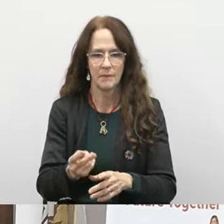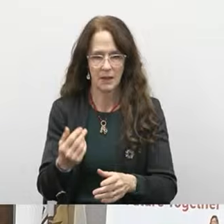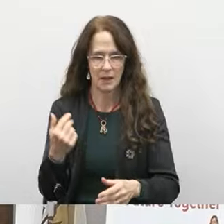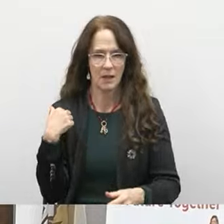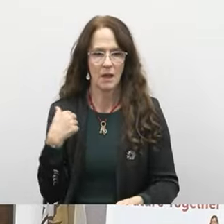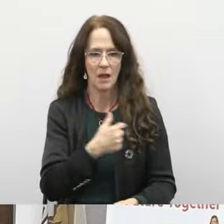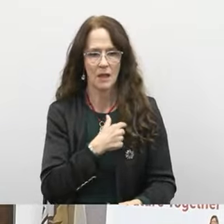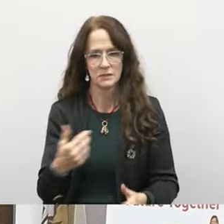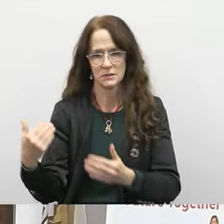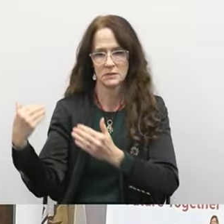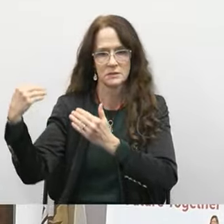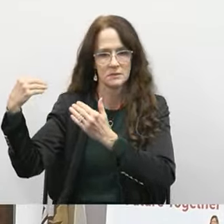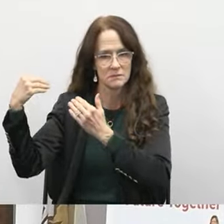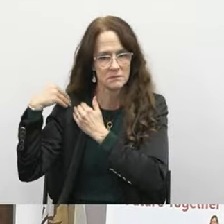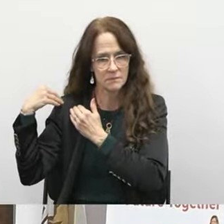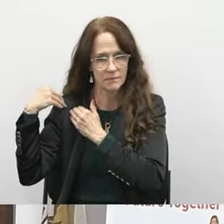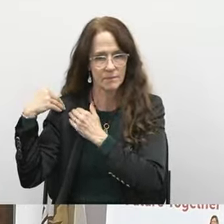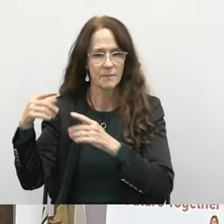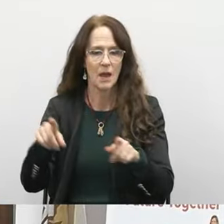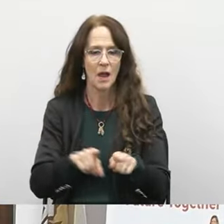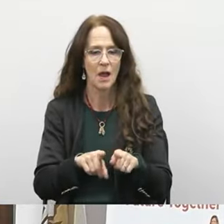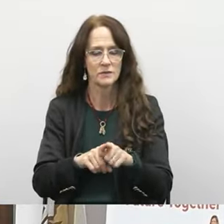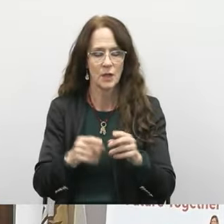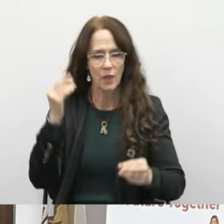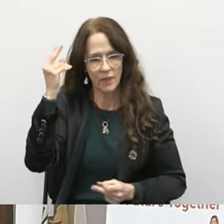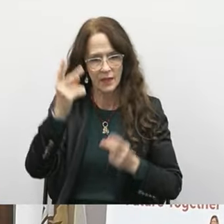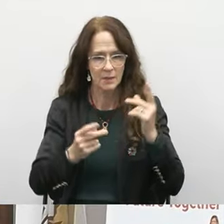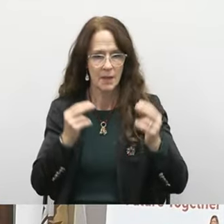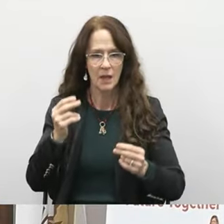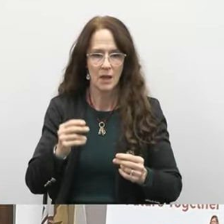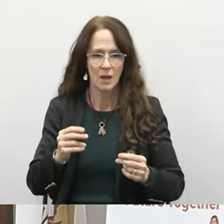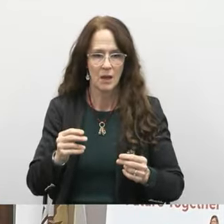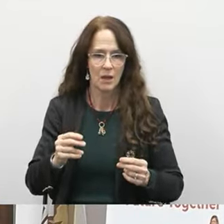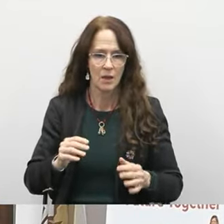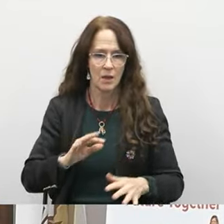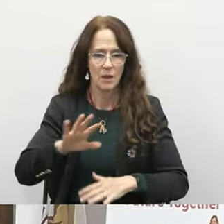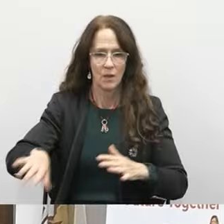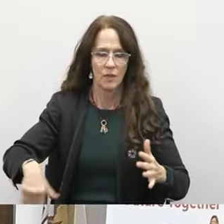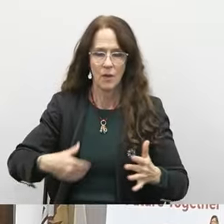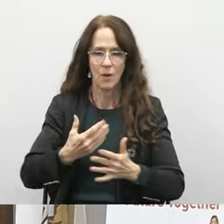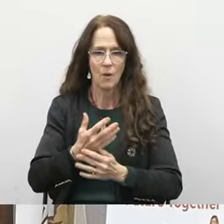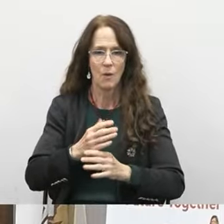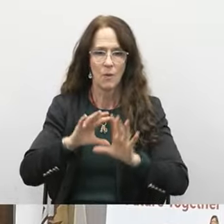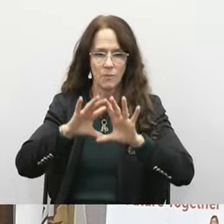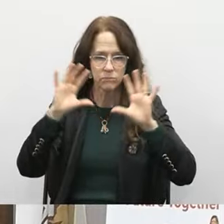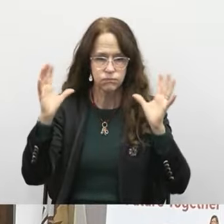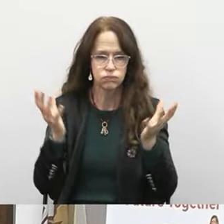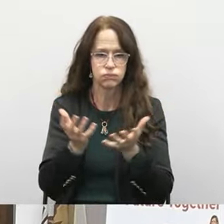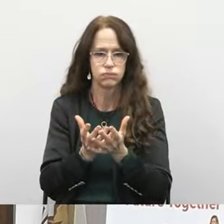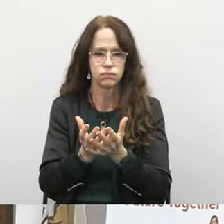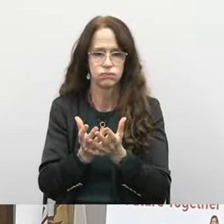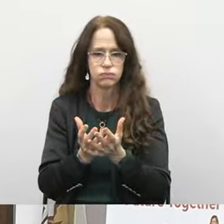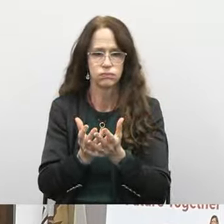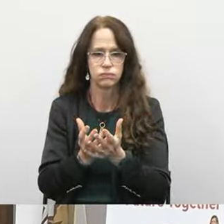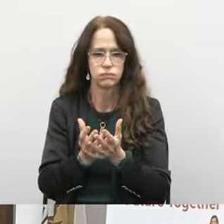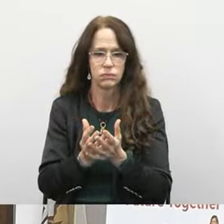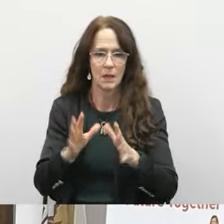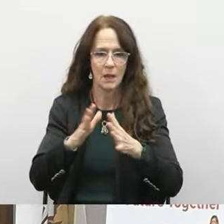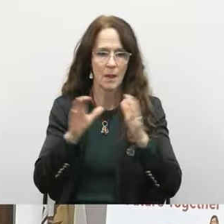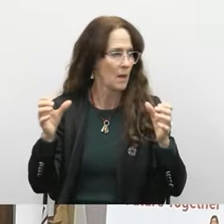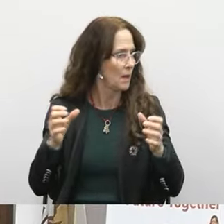locally, that we also need to think about the complete divestment in public education by our federal government and